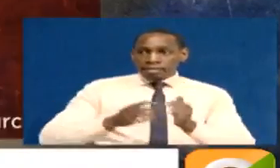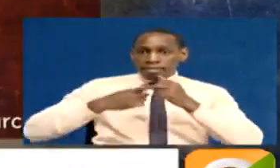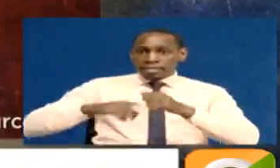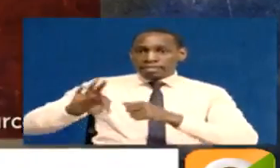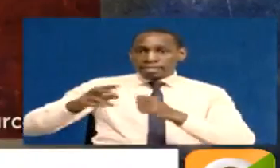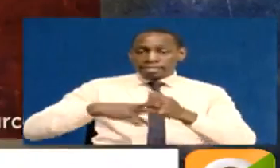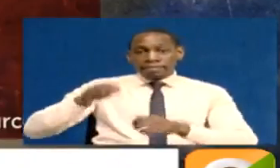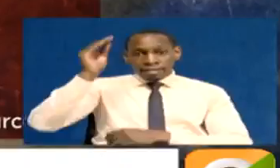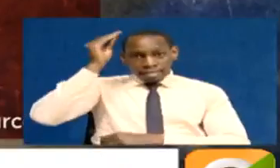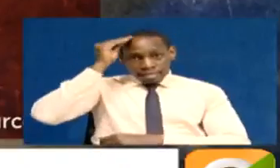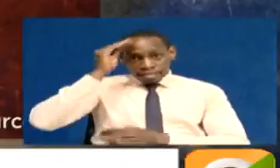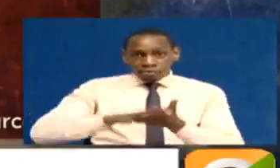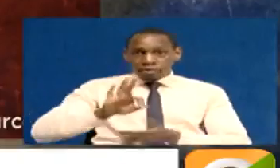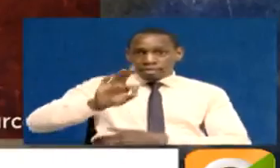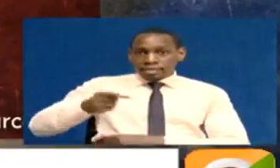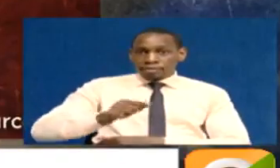8,637 for education,